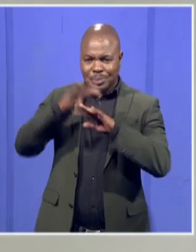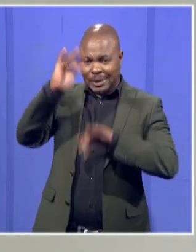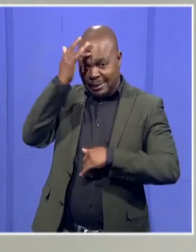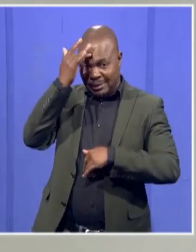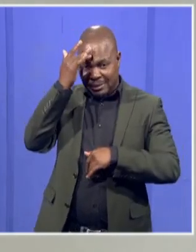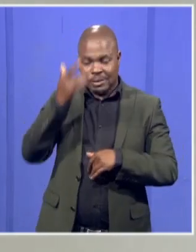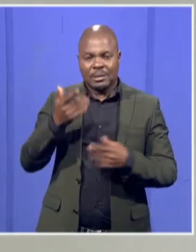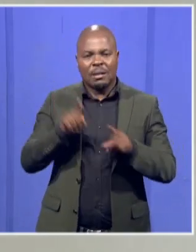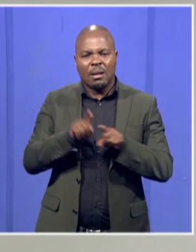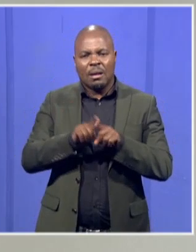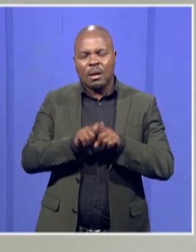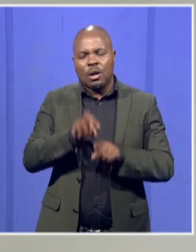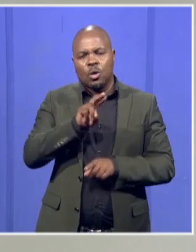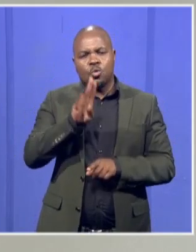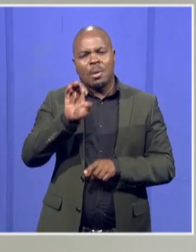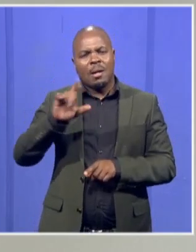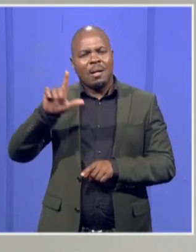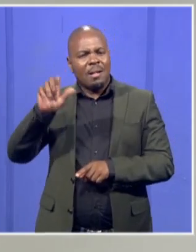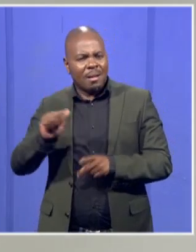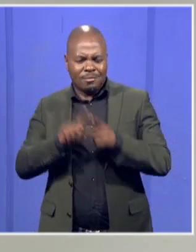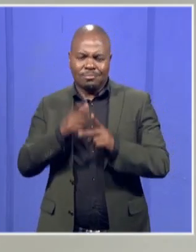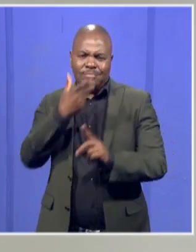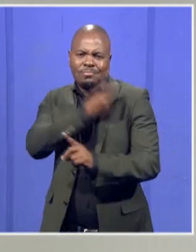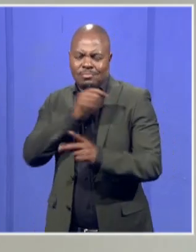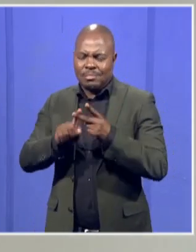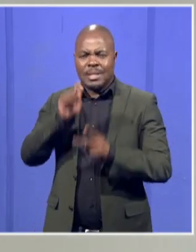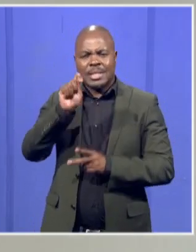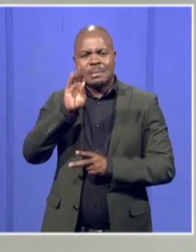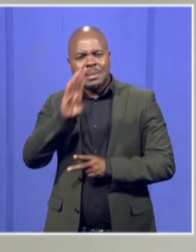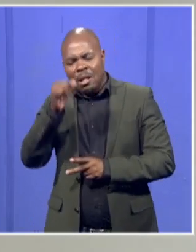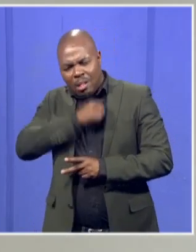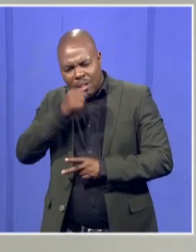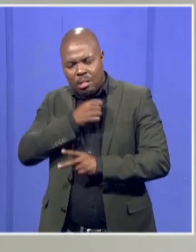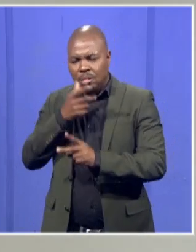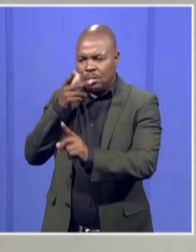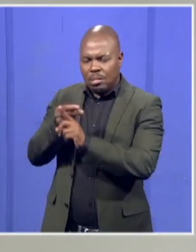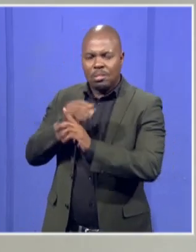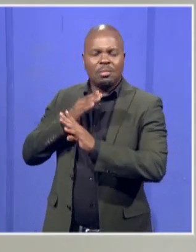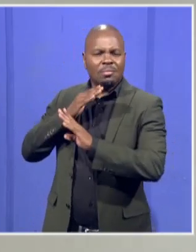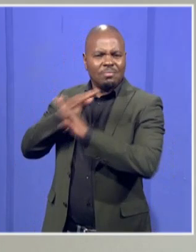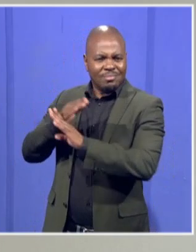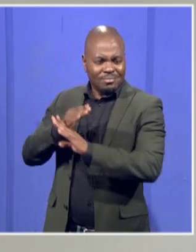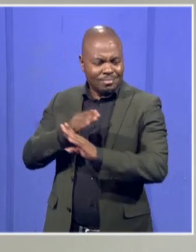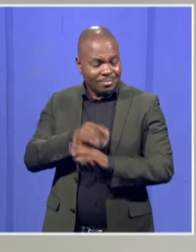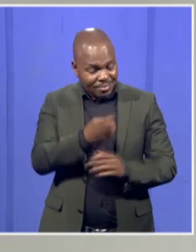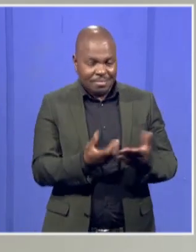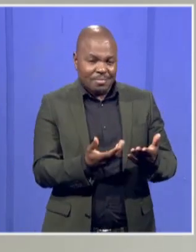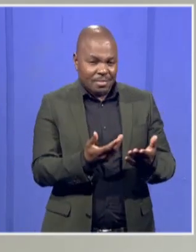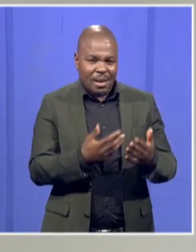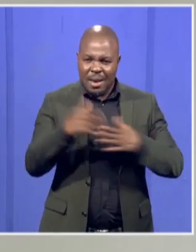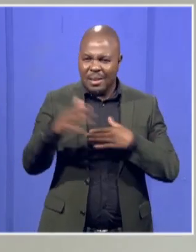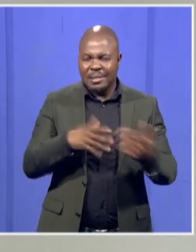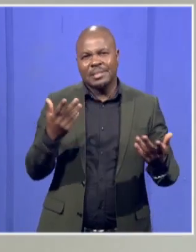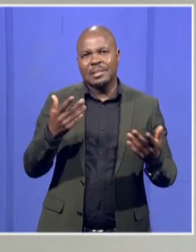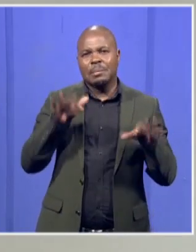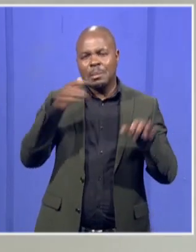immunizing against rubella. We are immunizing against TB, and we import all those. So if anyone were to think that